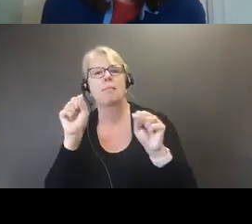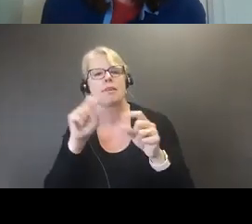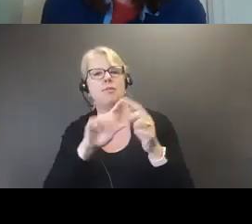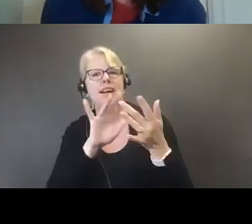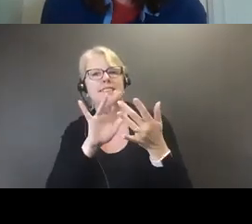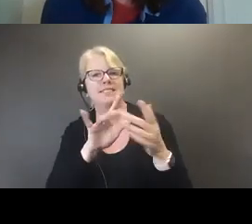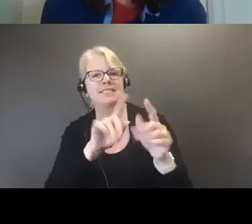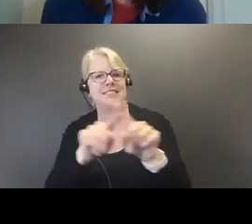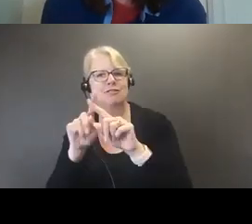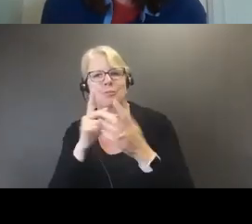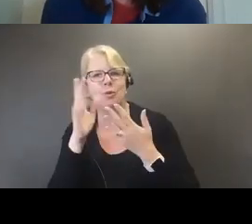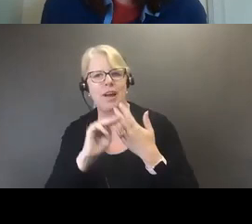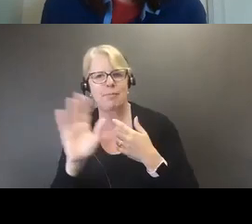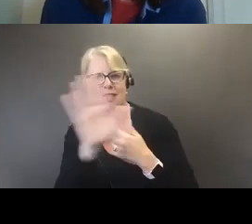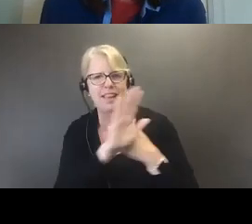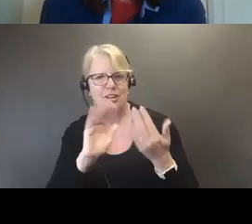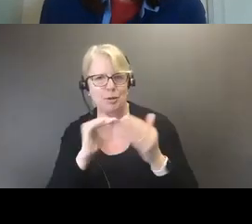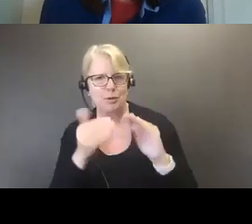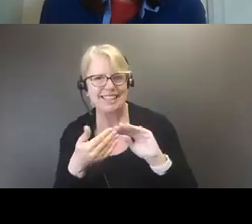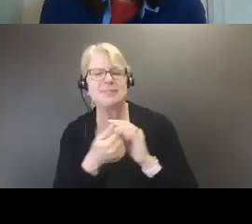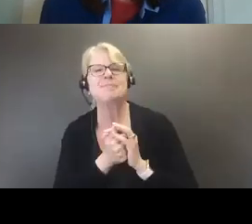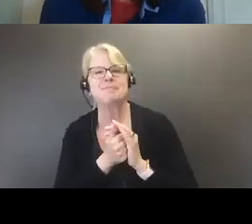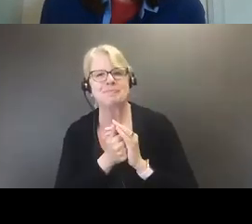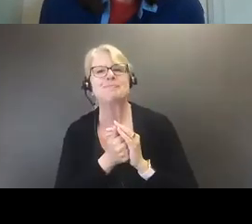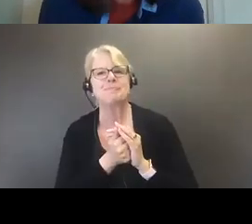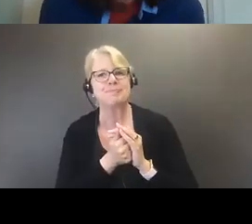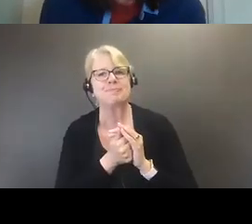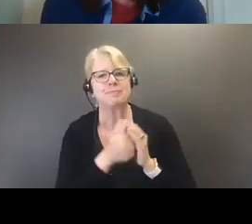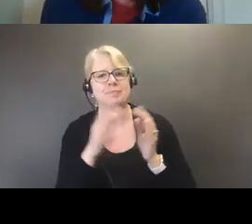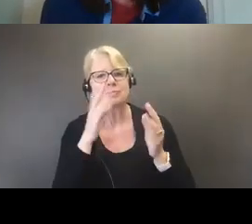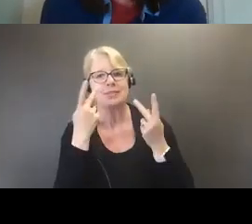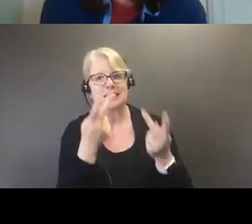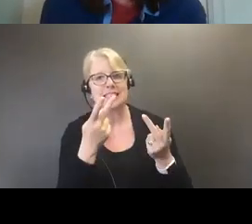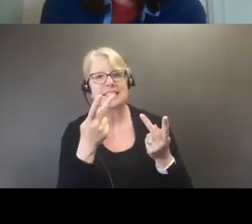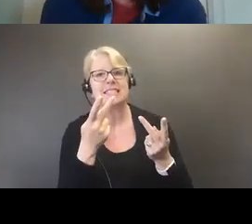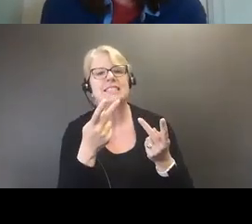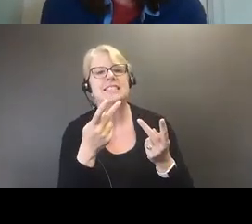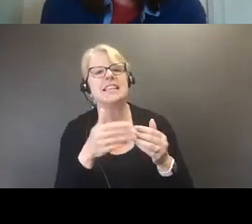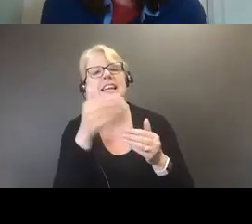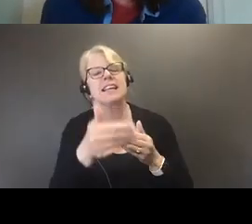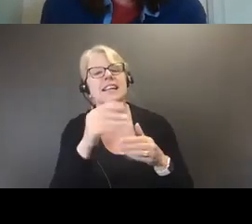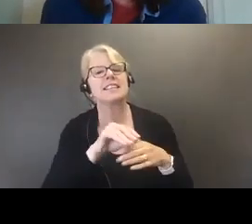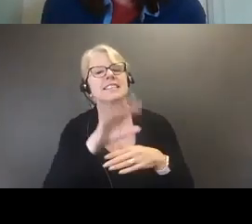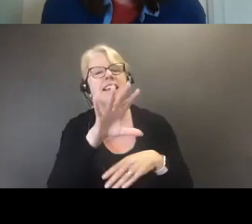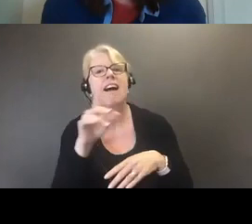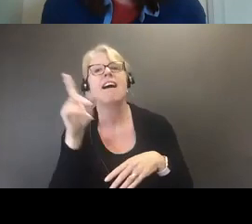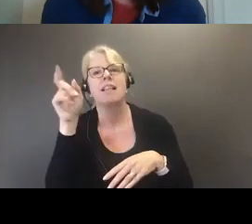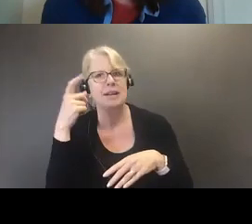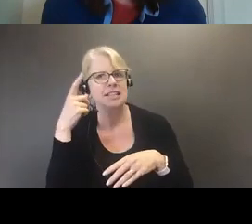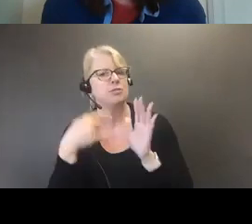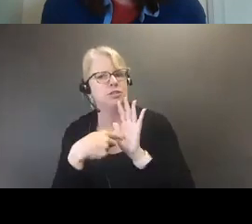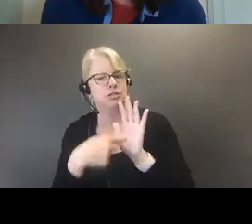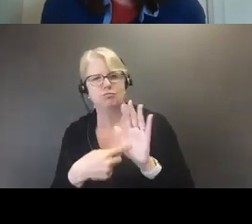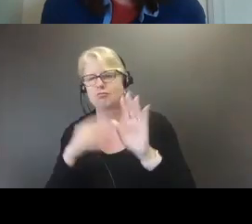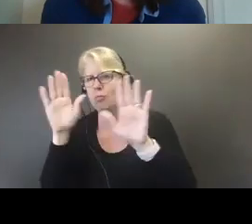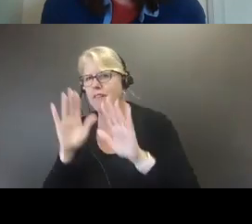these programs in their communities. And as you will see in a subsequent slide, the ministry continues to show great support